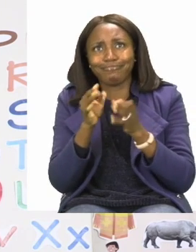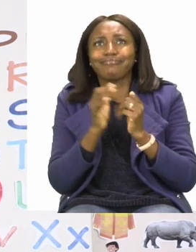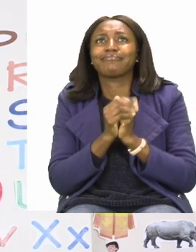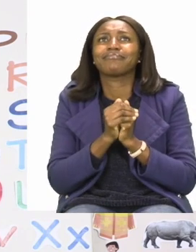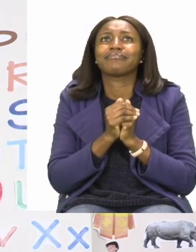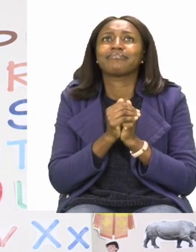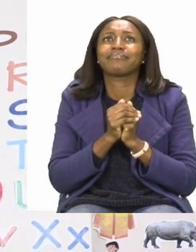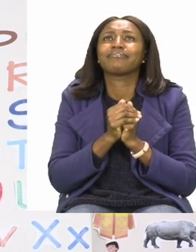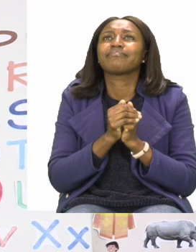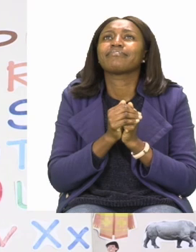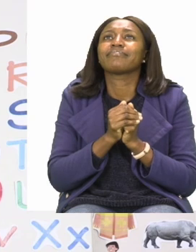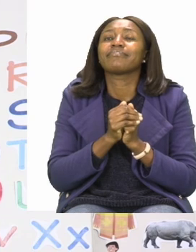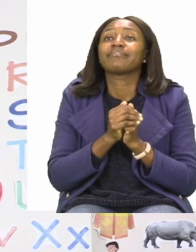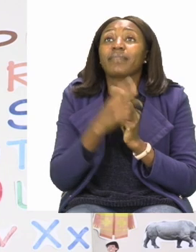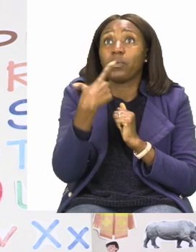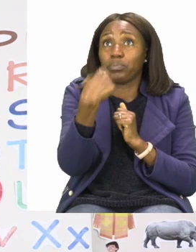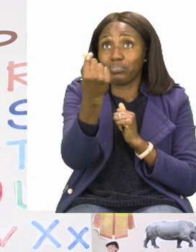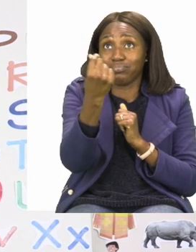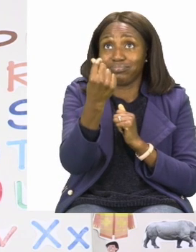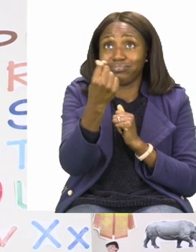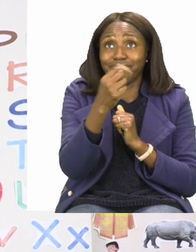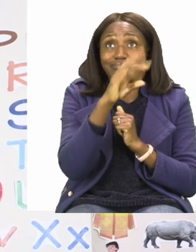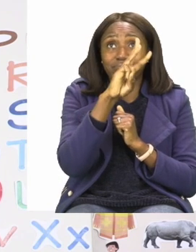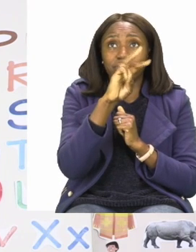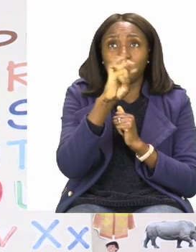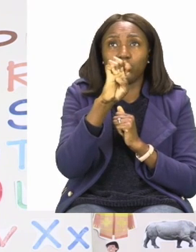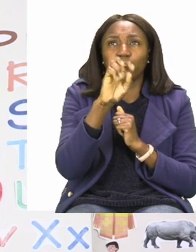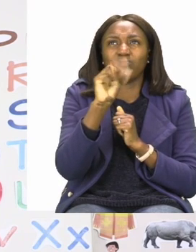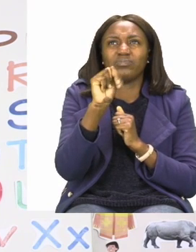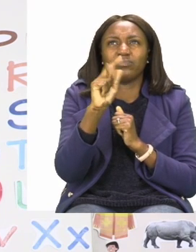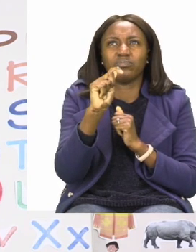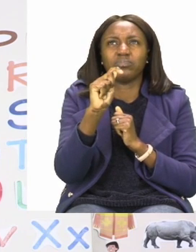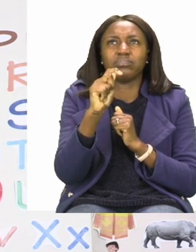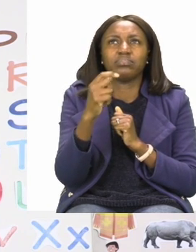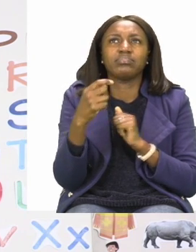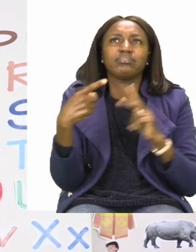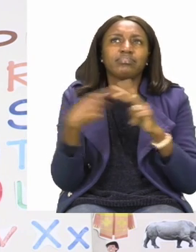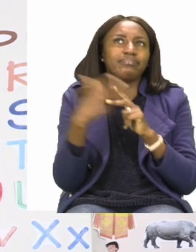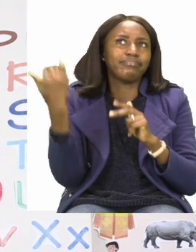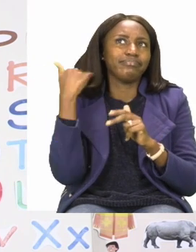us begin. We have the words went,